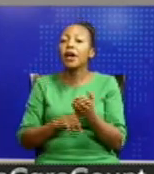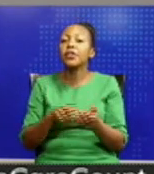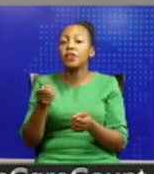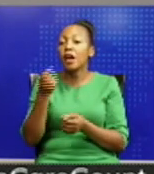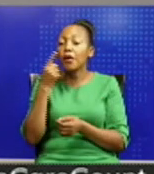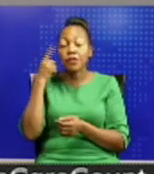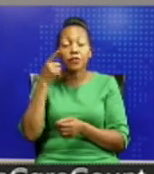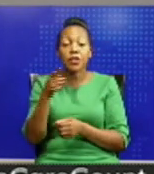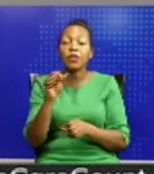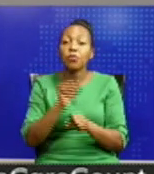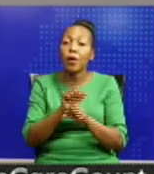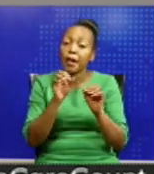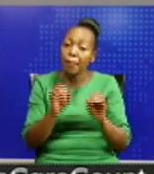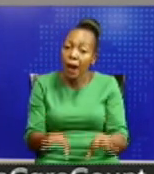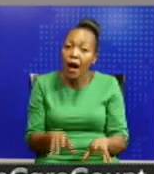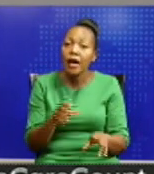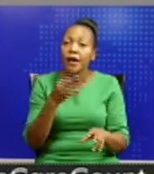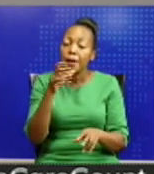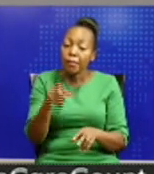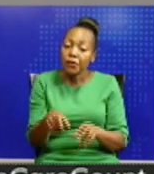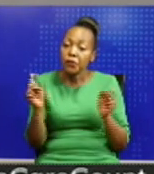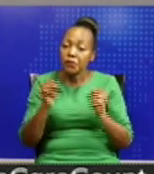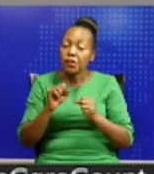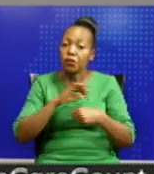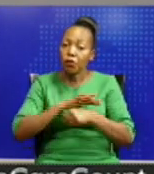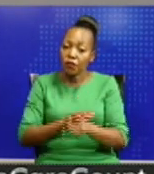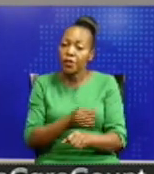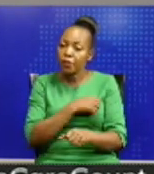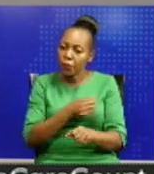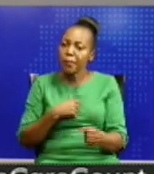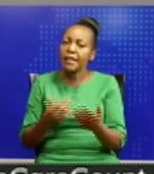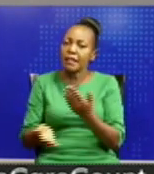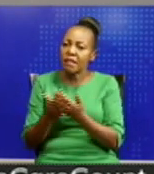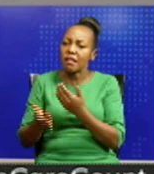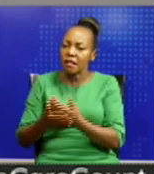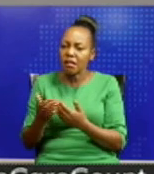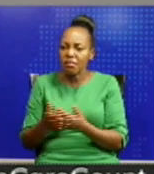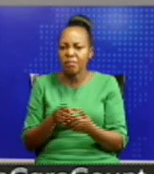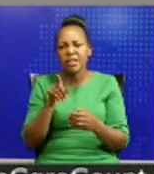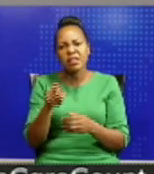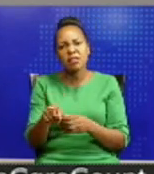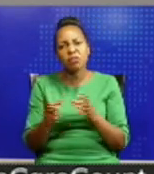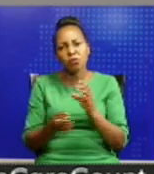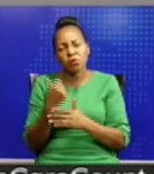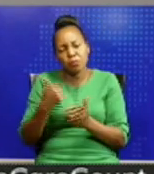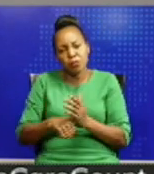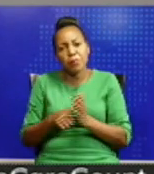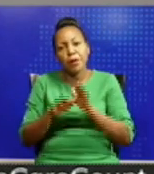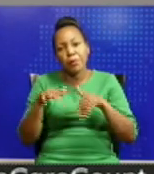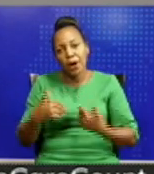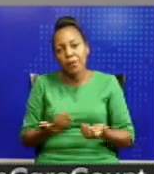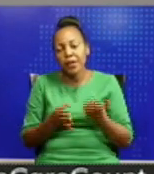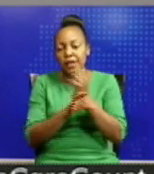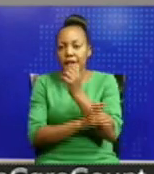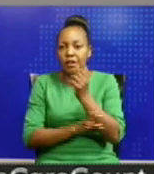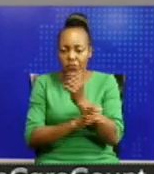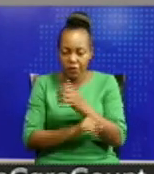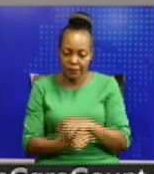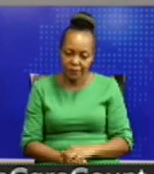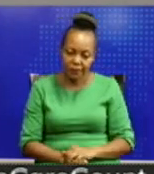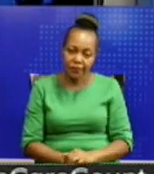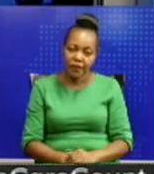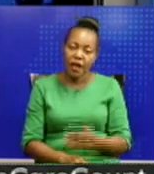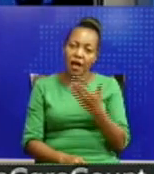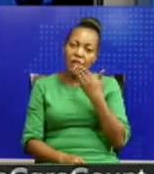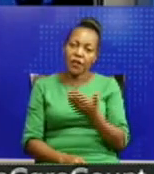care of COVID-19 patients and so forth. Now, how has that impacted unpaid caregivers in this country? Thank you